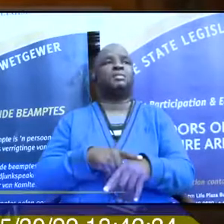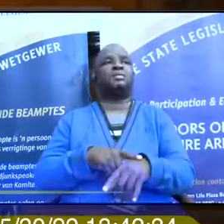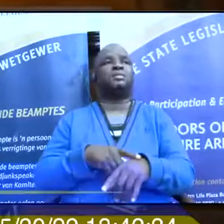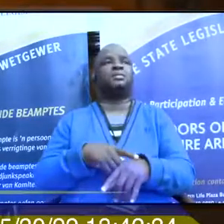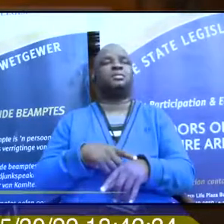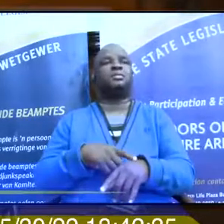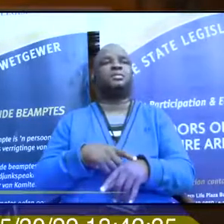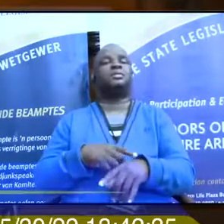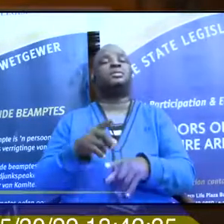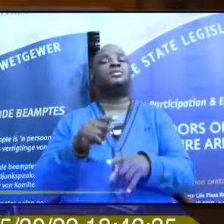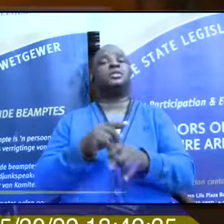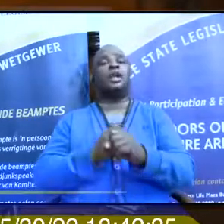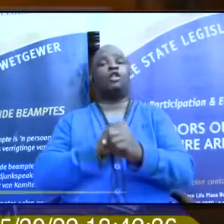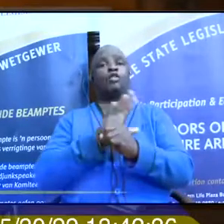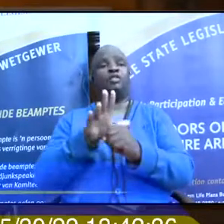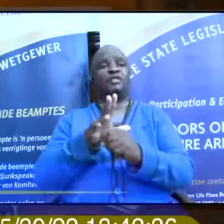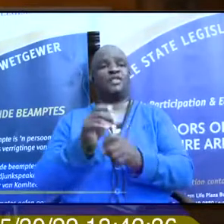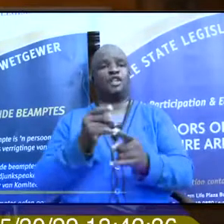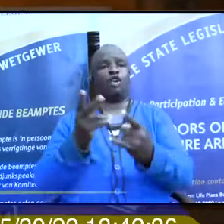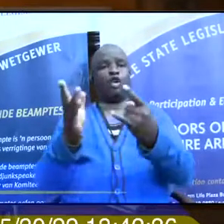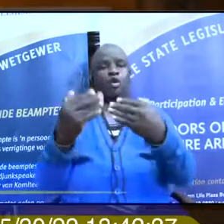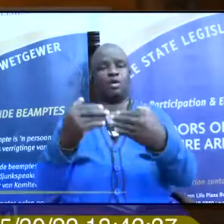i mean yeah they're locked down